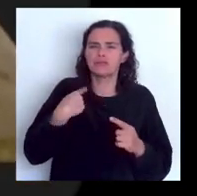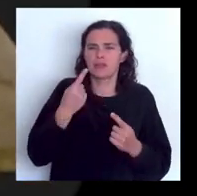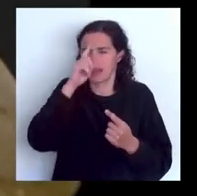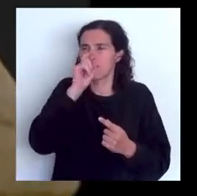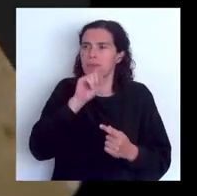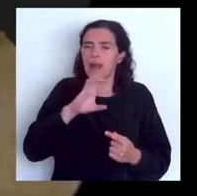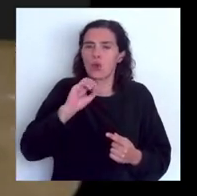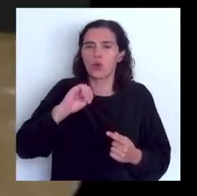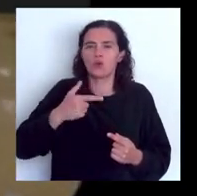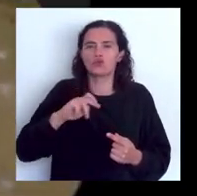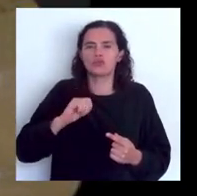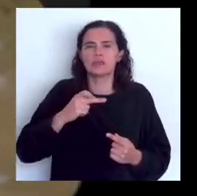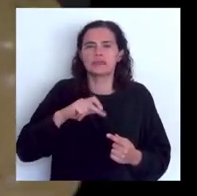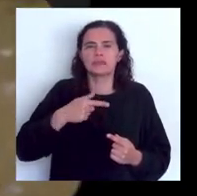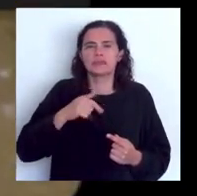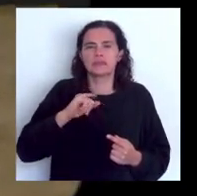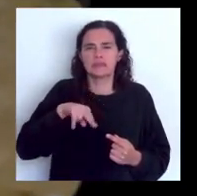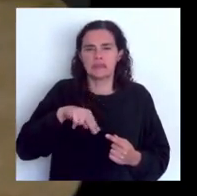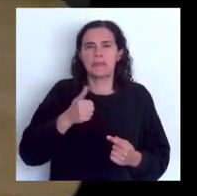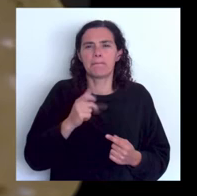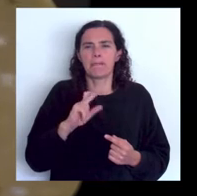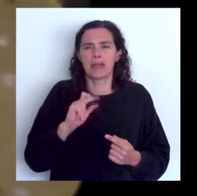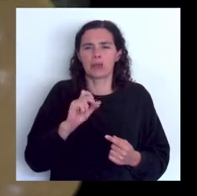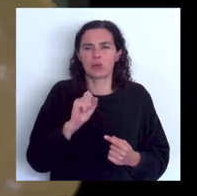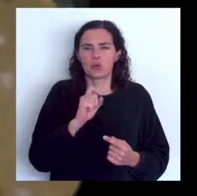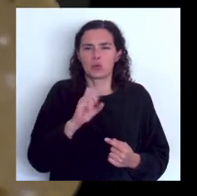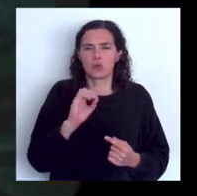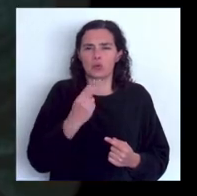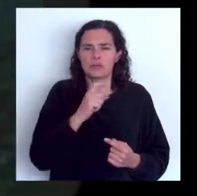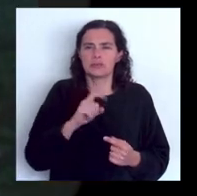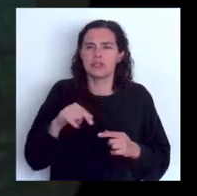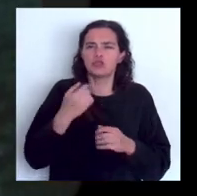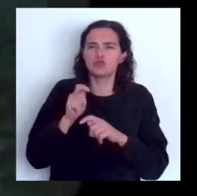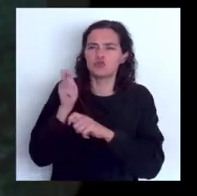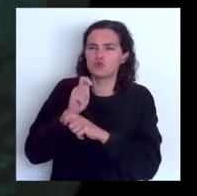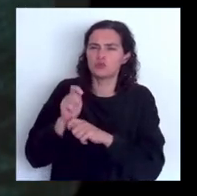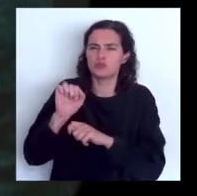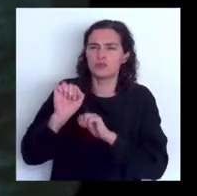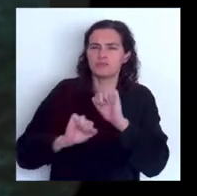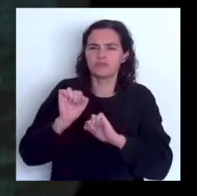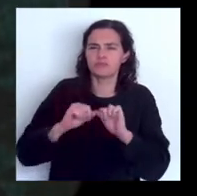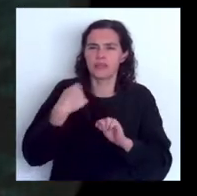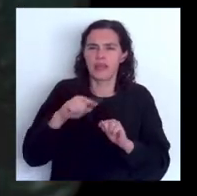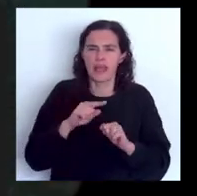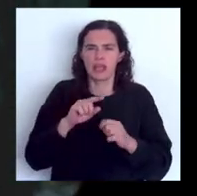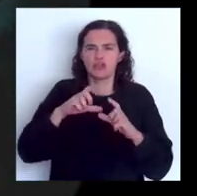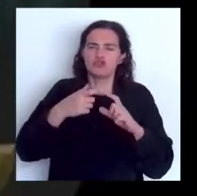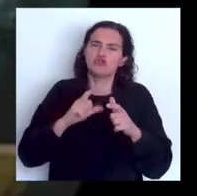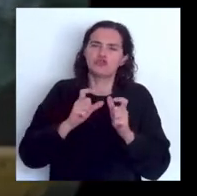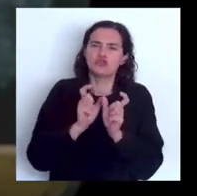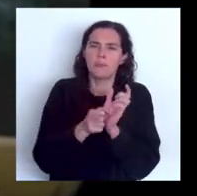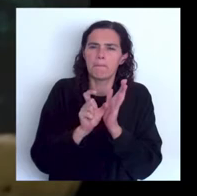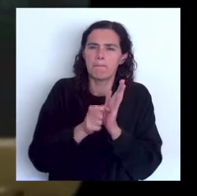picture Constantin Brancusi, icon of 20th century sculpture, this endless